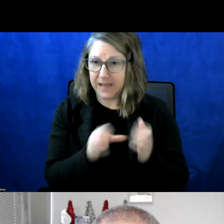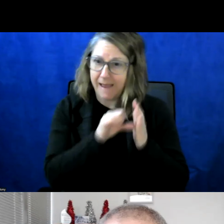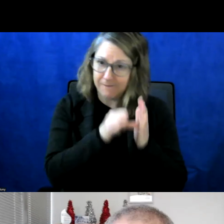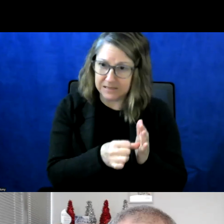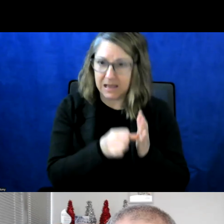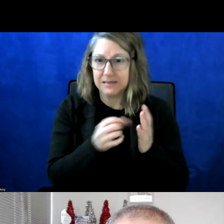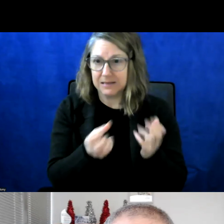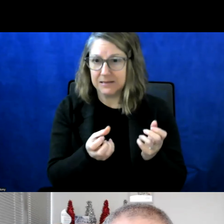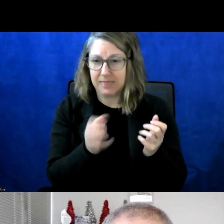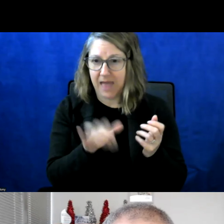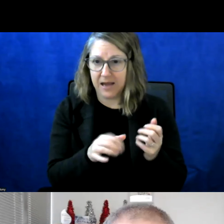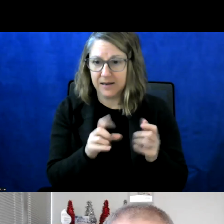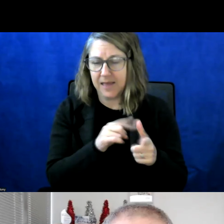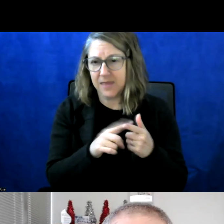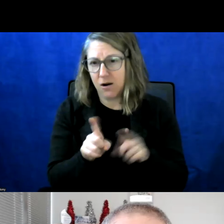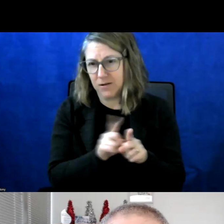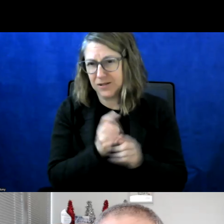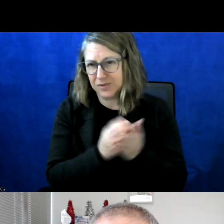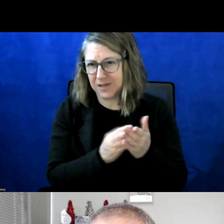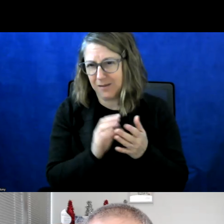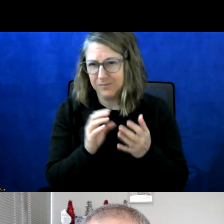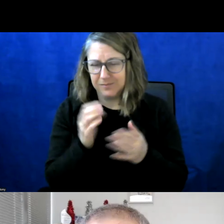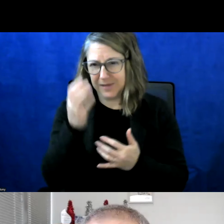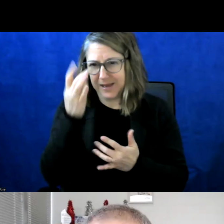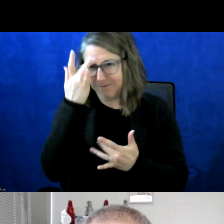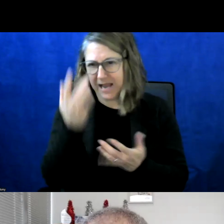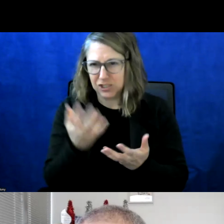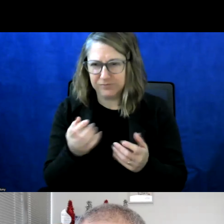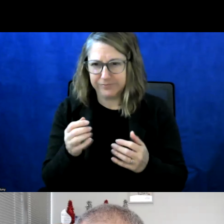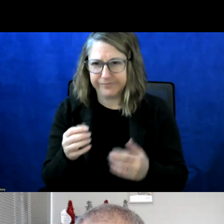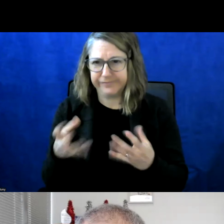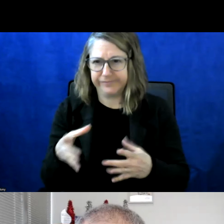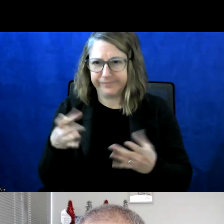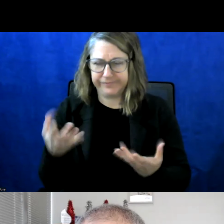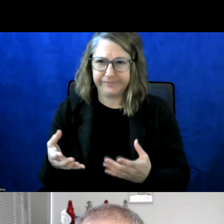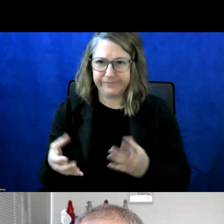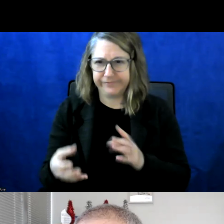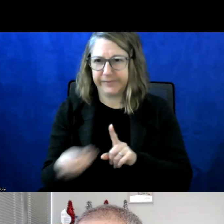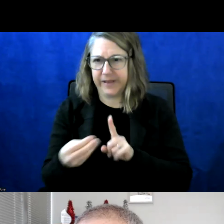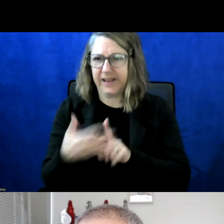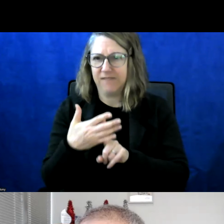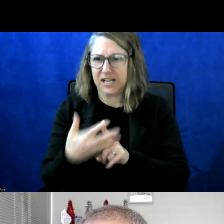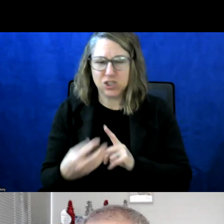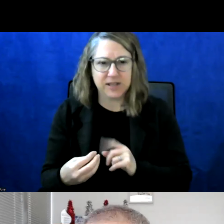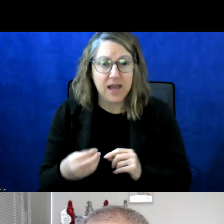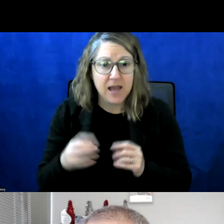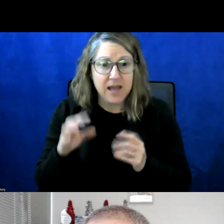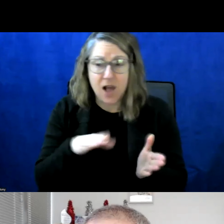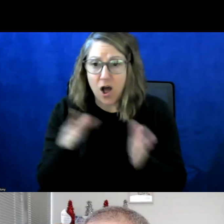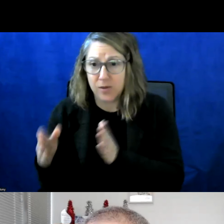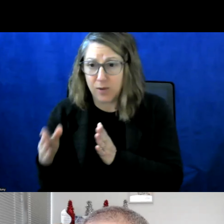hospitalizations and then some infections. On the right-hand side is community